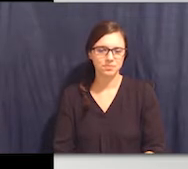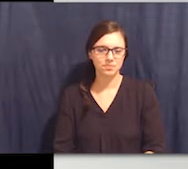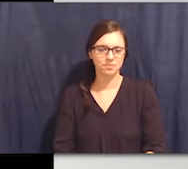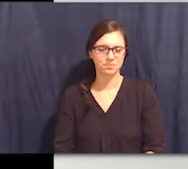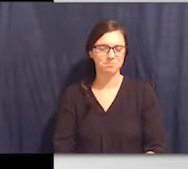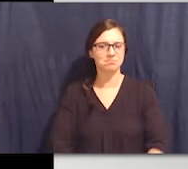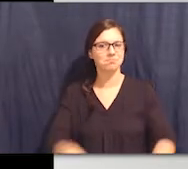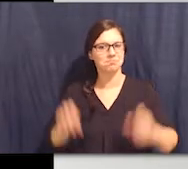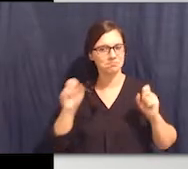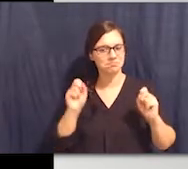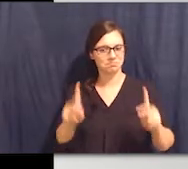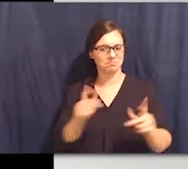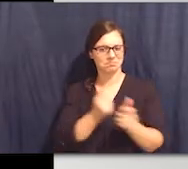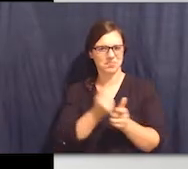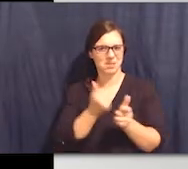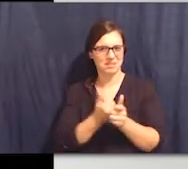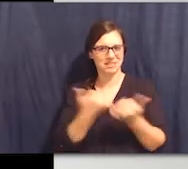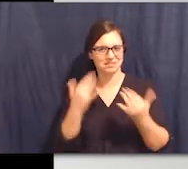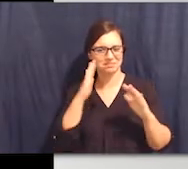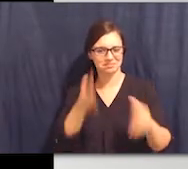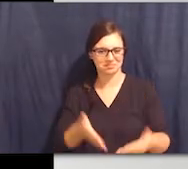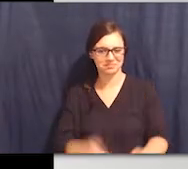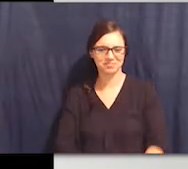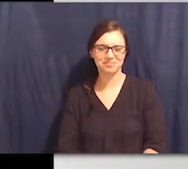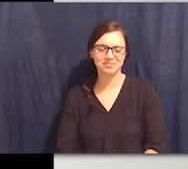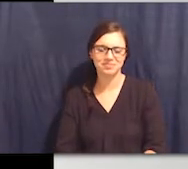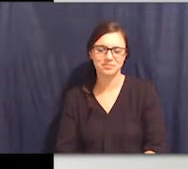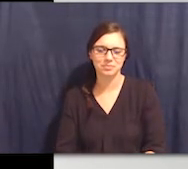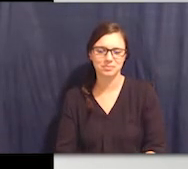right, let's get into some updates then.